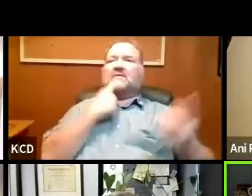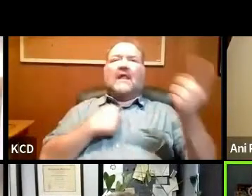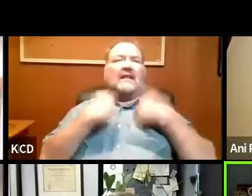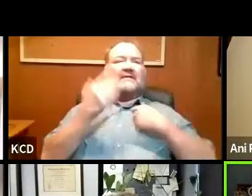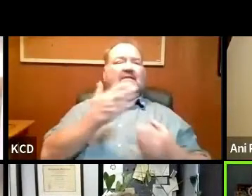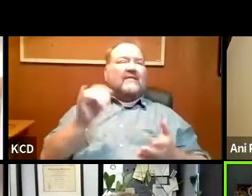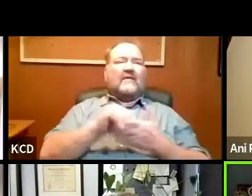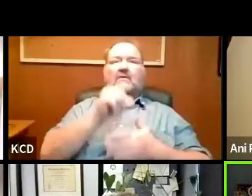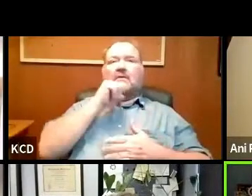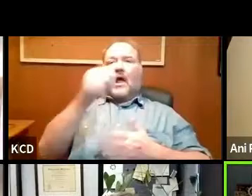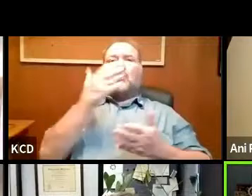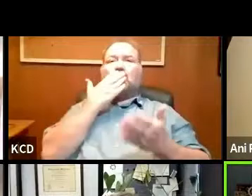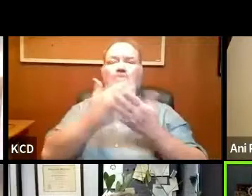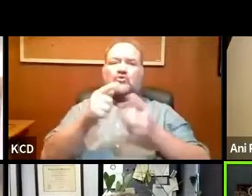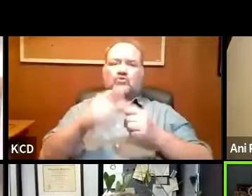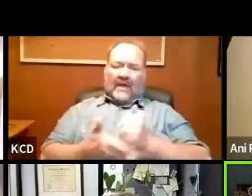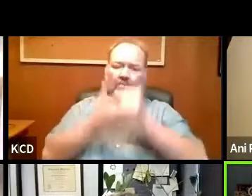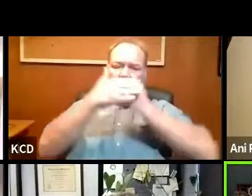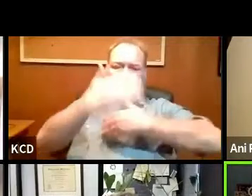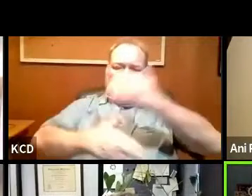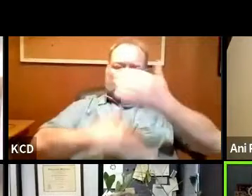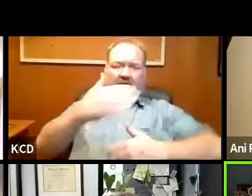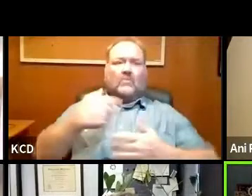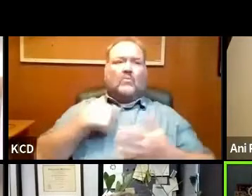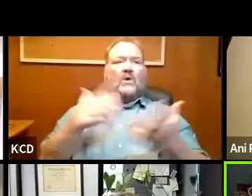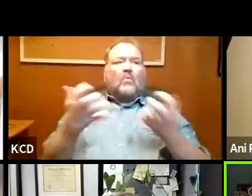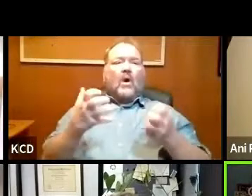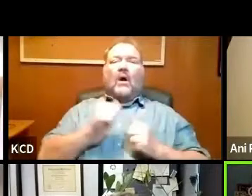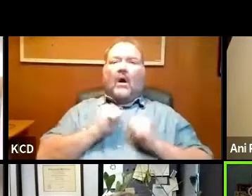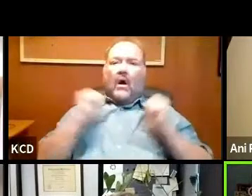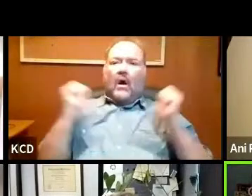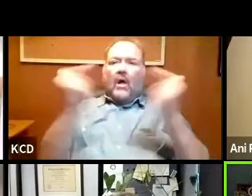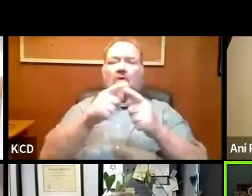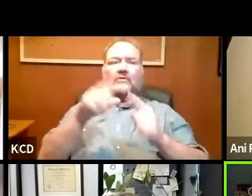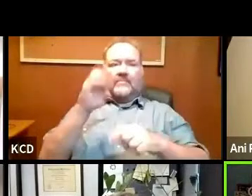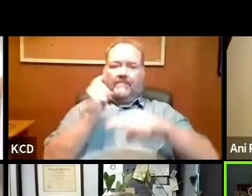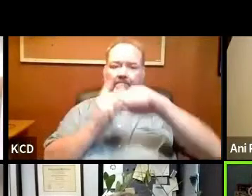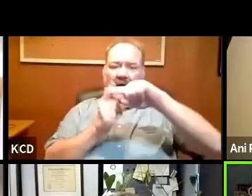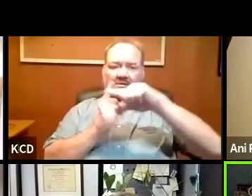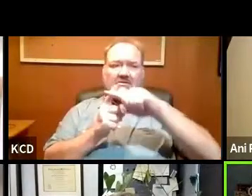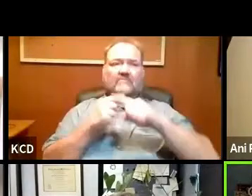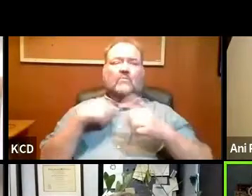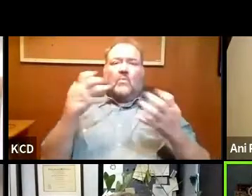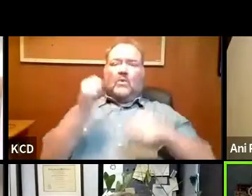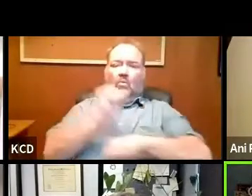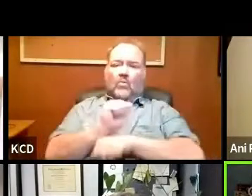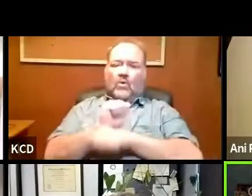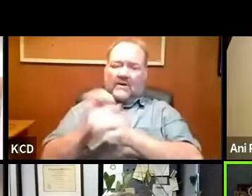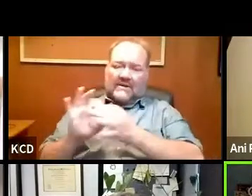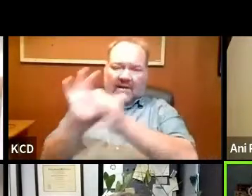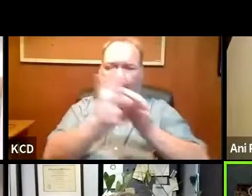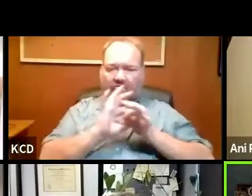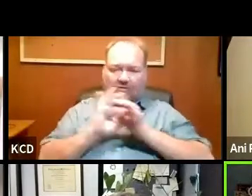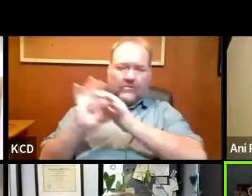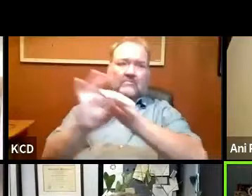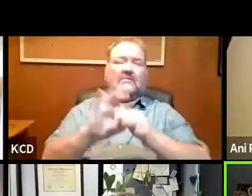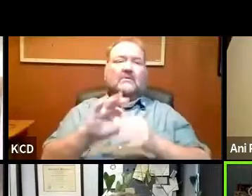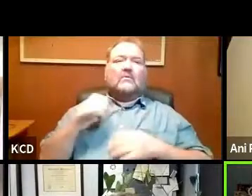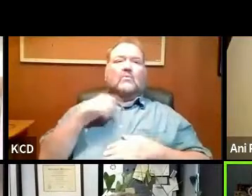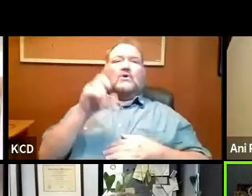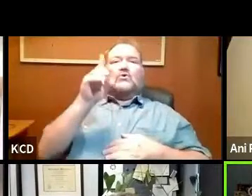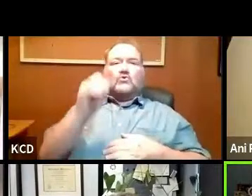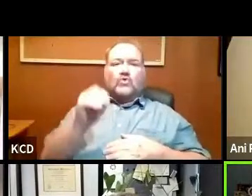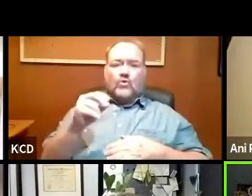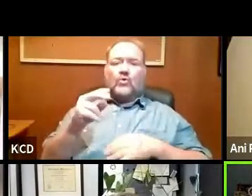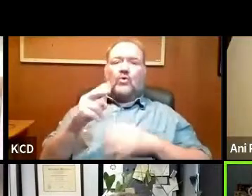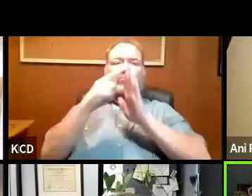aren't good to help the process. We want everybody to be positive with this. We want to work together. We do read